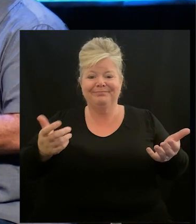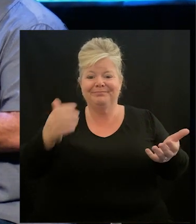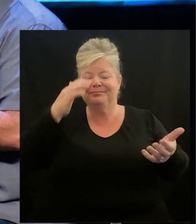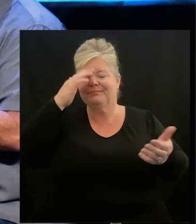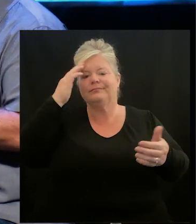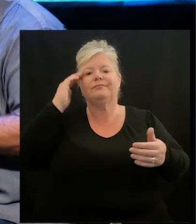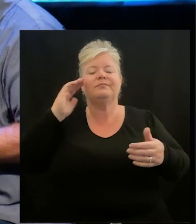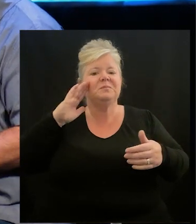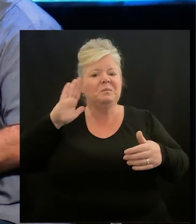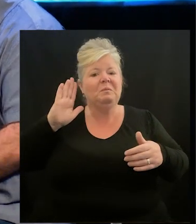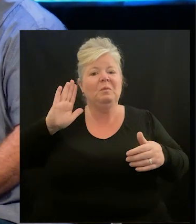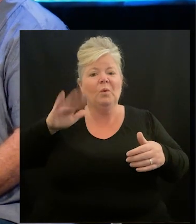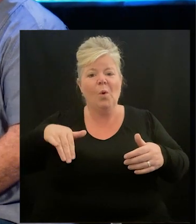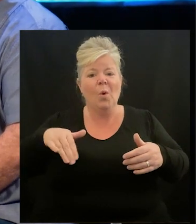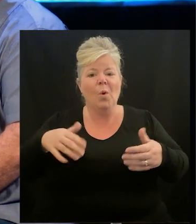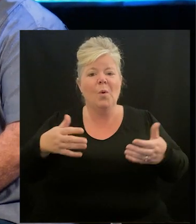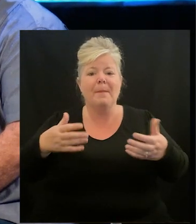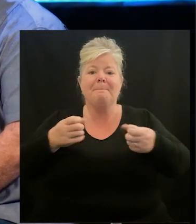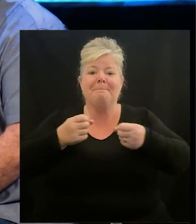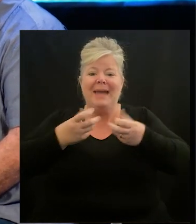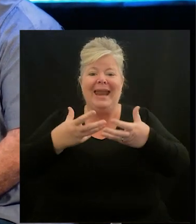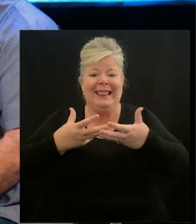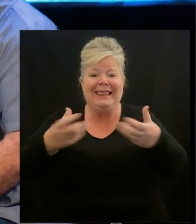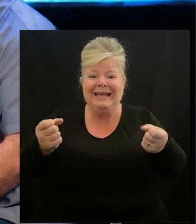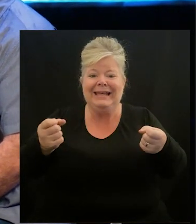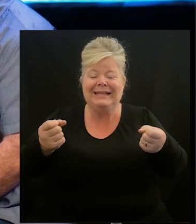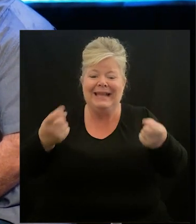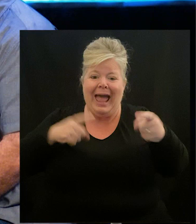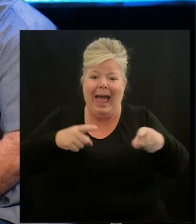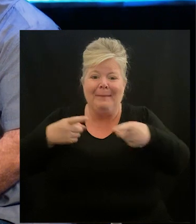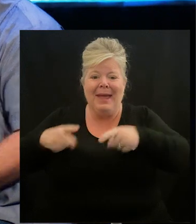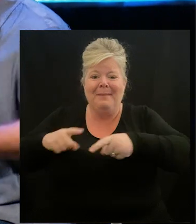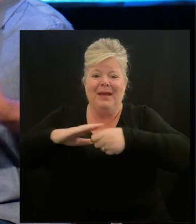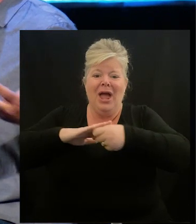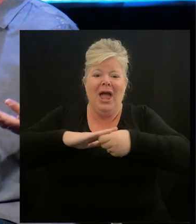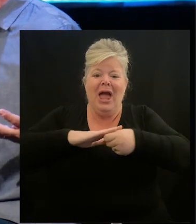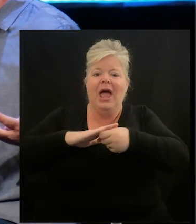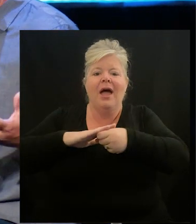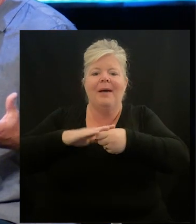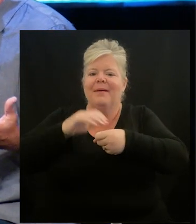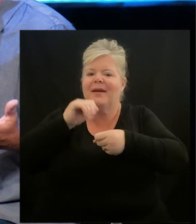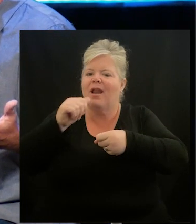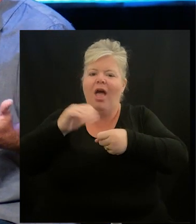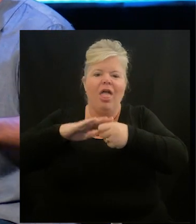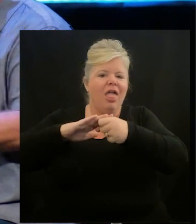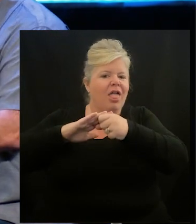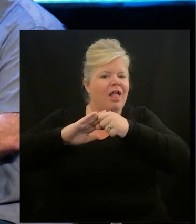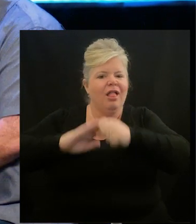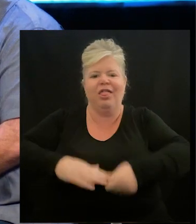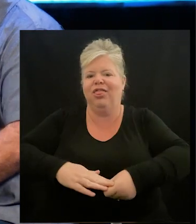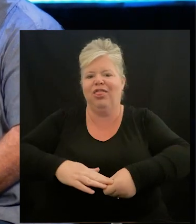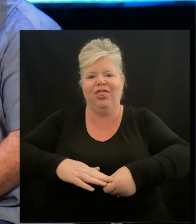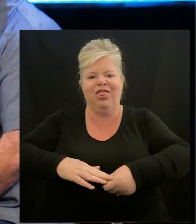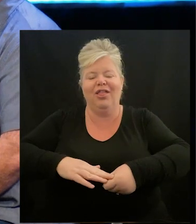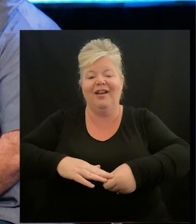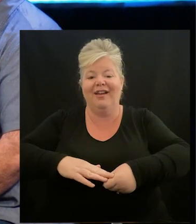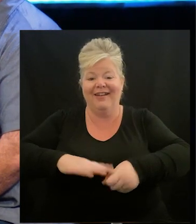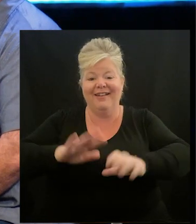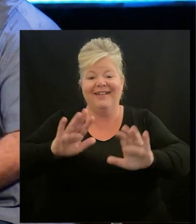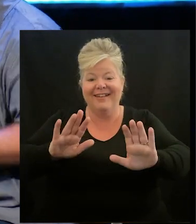hard-pressed on every side, but we're not crushed. Perplexed, but not in despair.